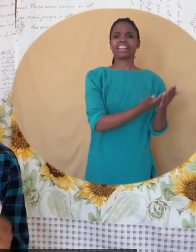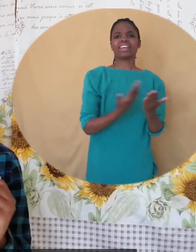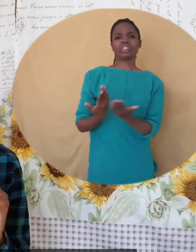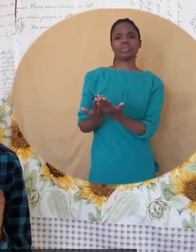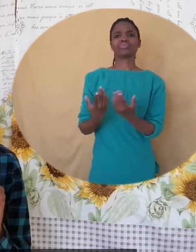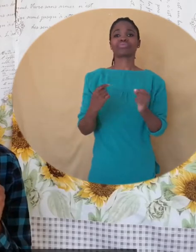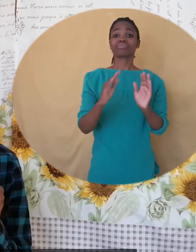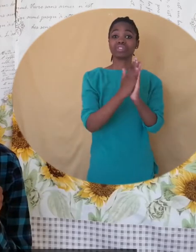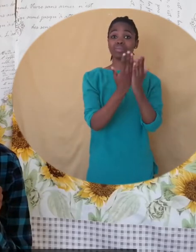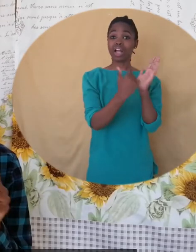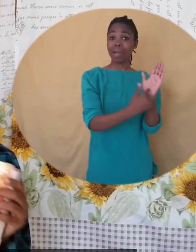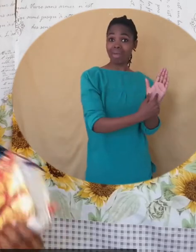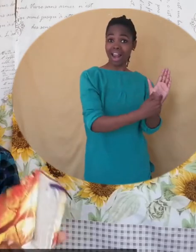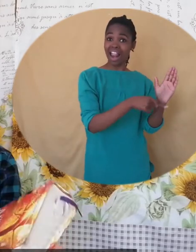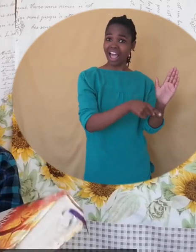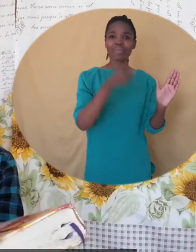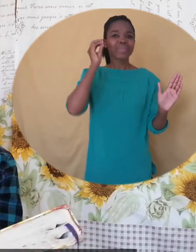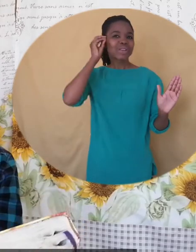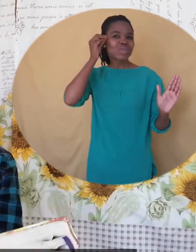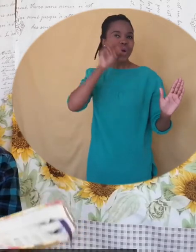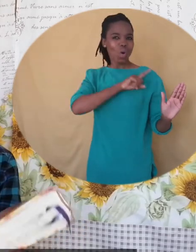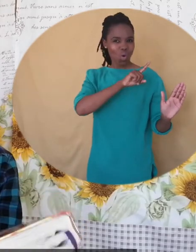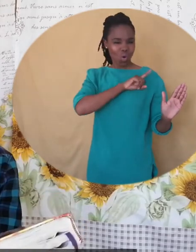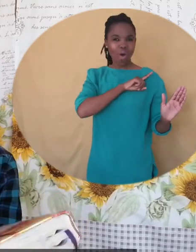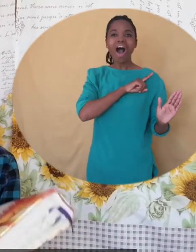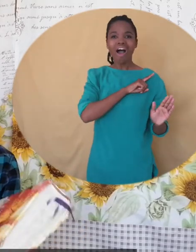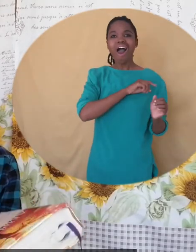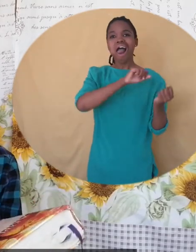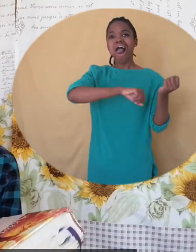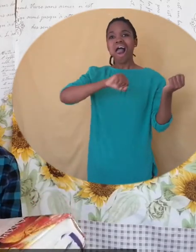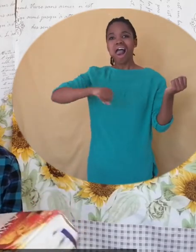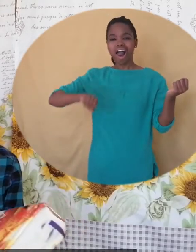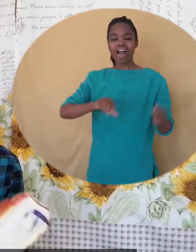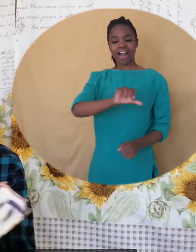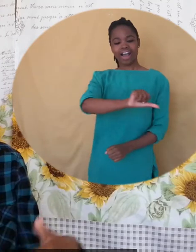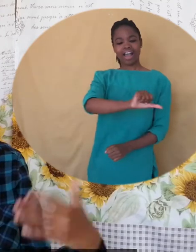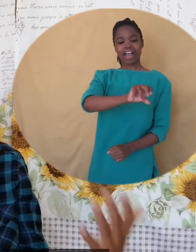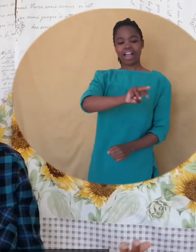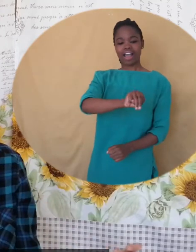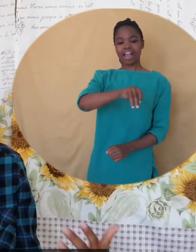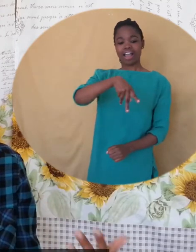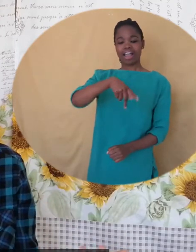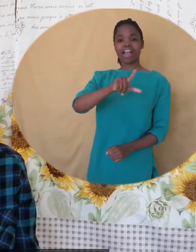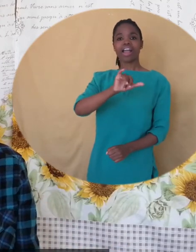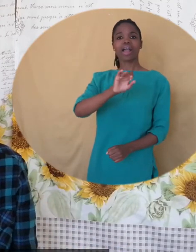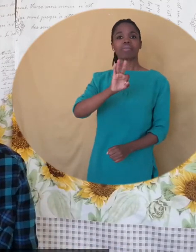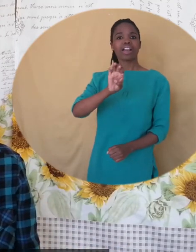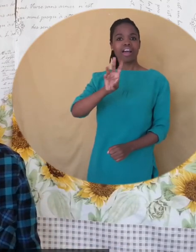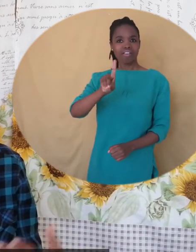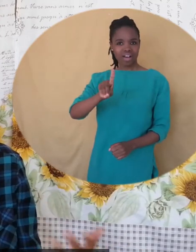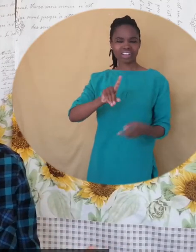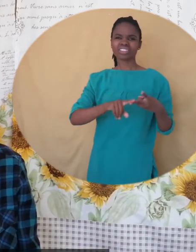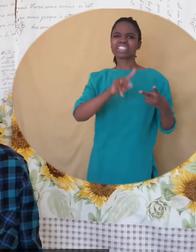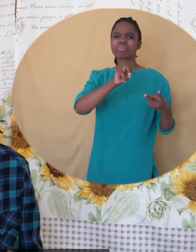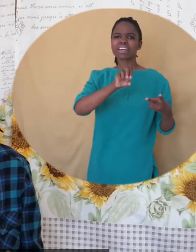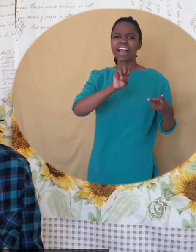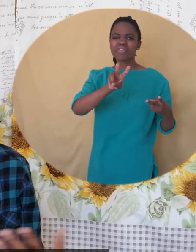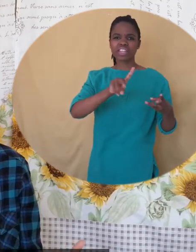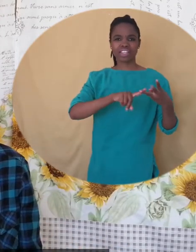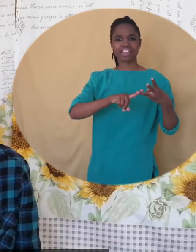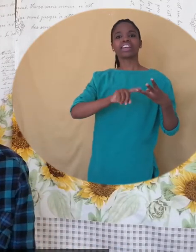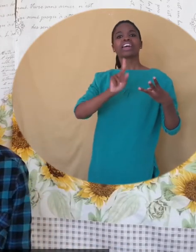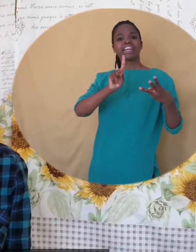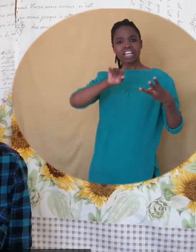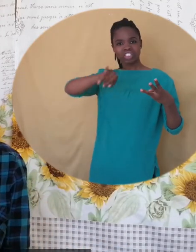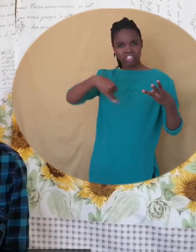This Bible is quite interesting because it's amplified. I like amplified. There are lots of versions. There's NIV, there's